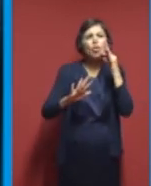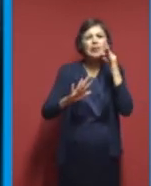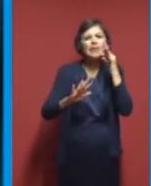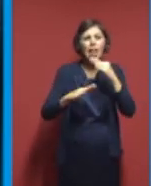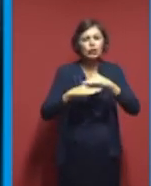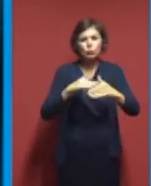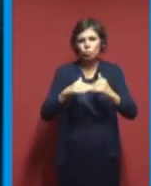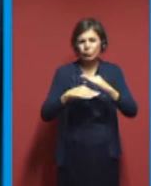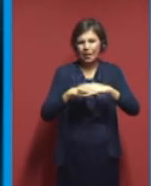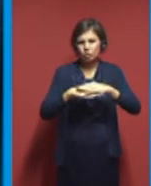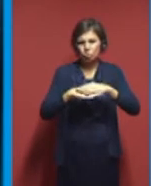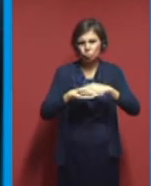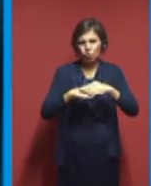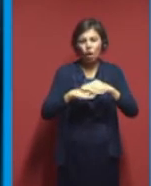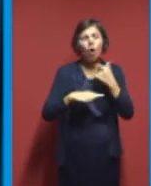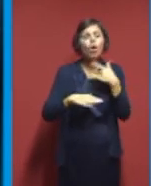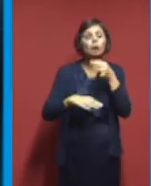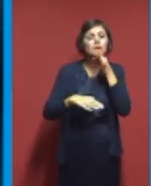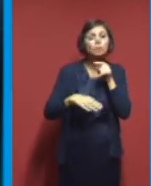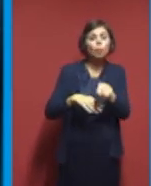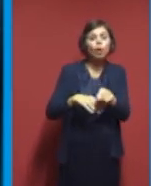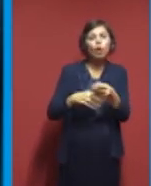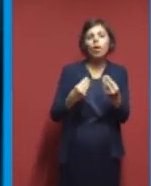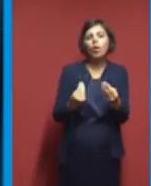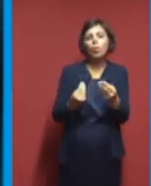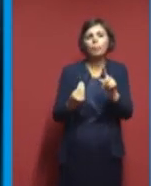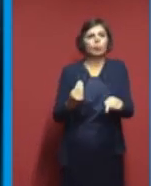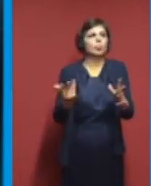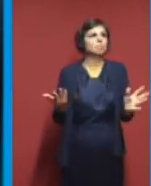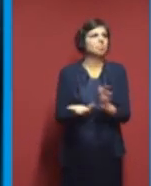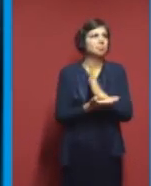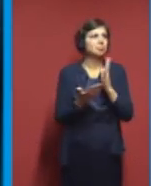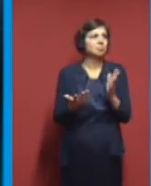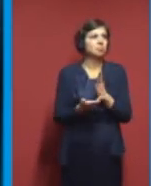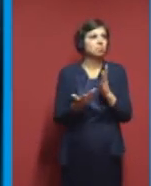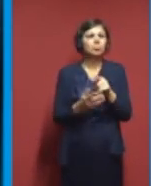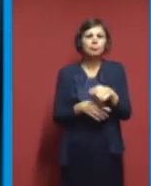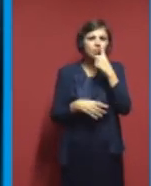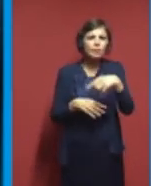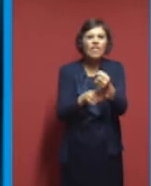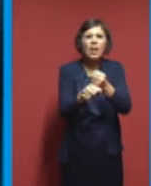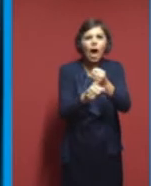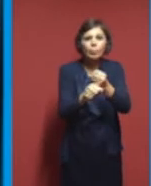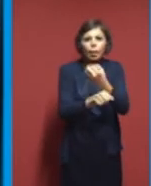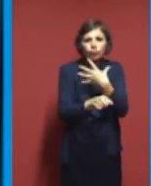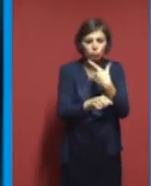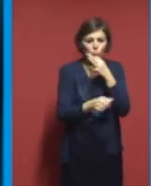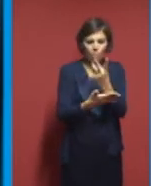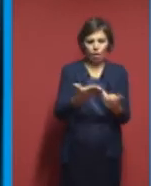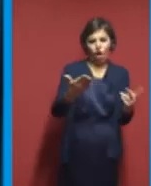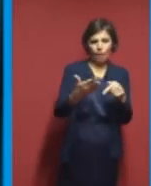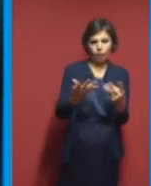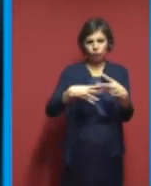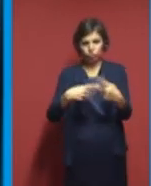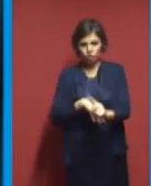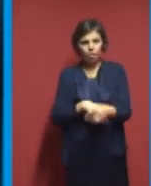billion for a drug to get from drug formulation through lab testing, animal testing, clinical trials, and finally getting to the market, right? It takes